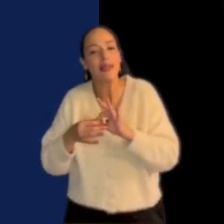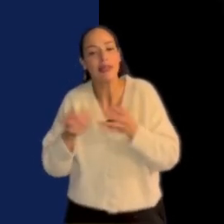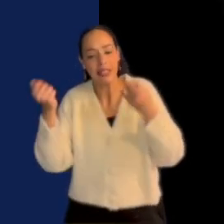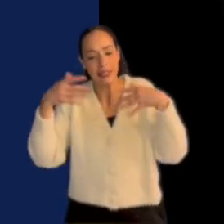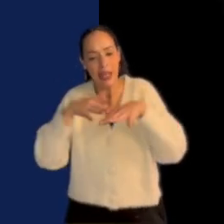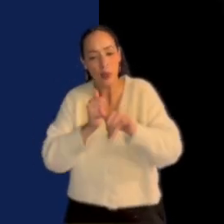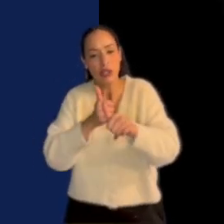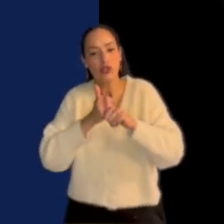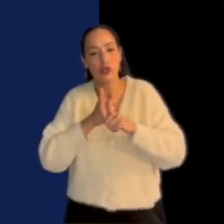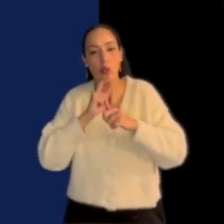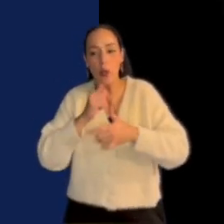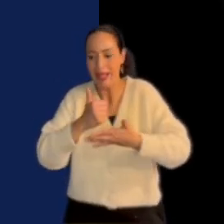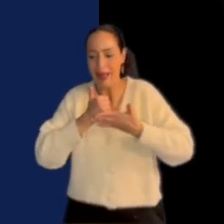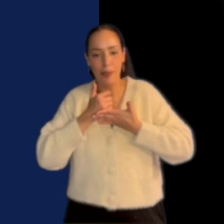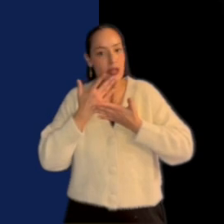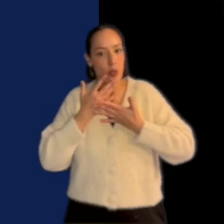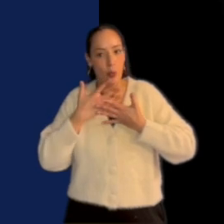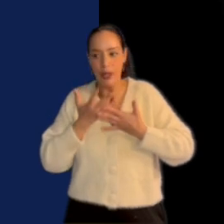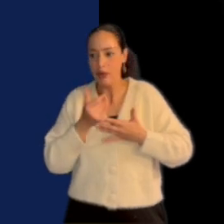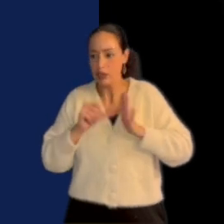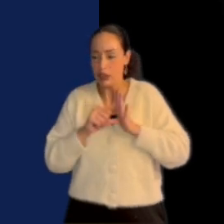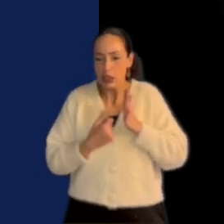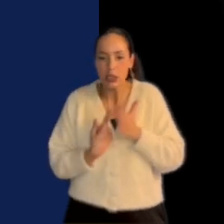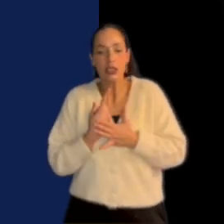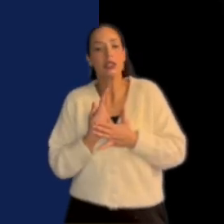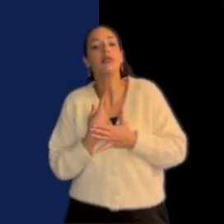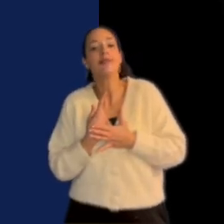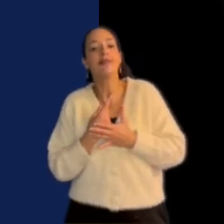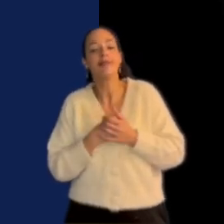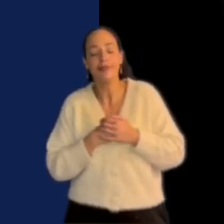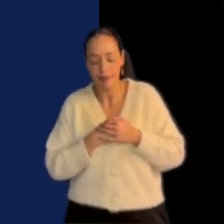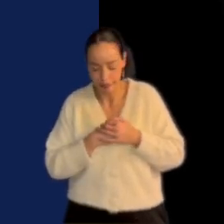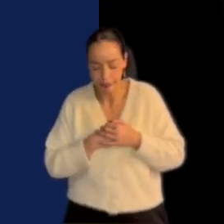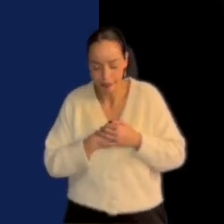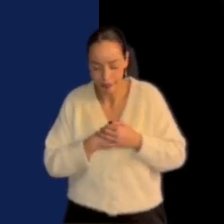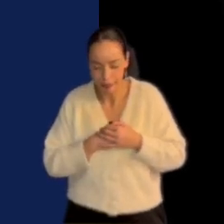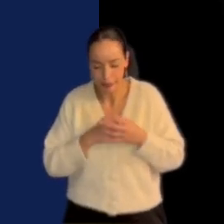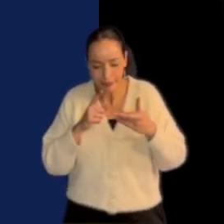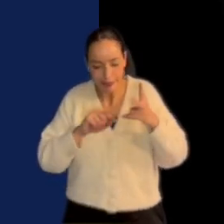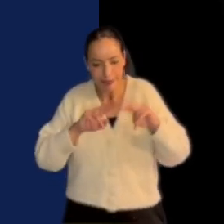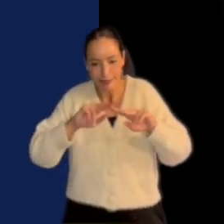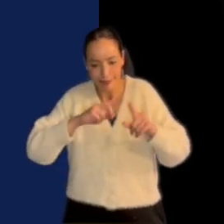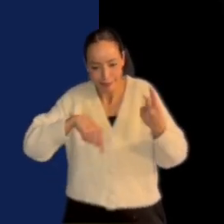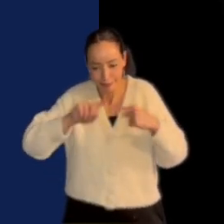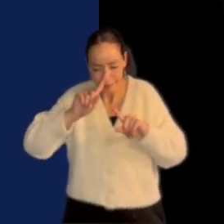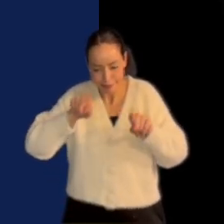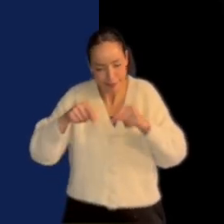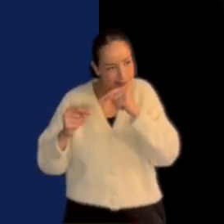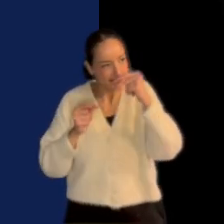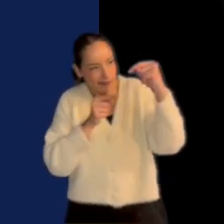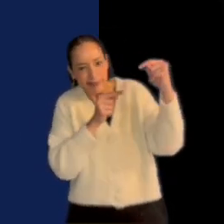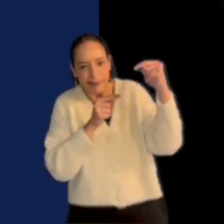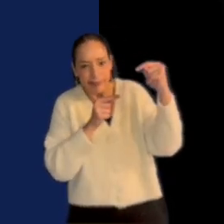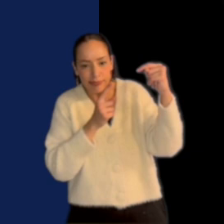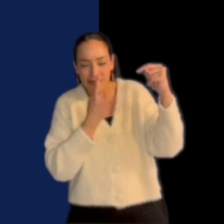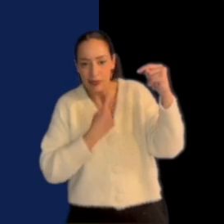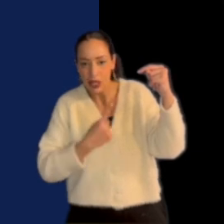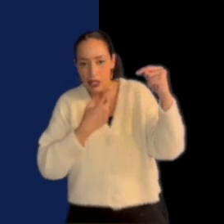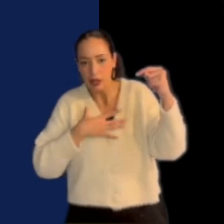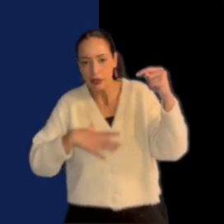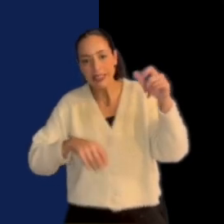and even when we're not in that position to contest or challenge ourselves, we must support those who are and who